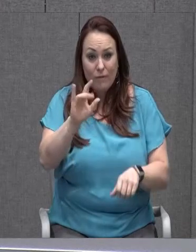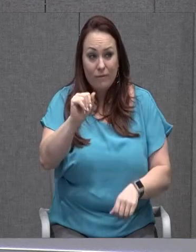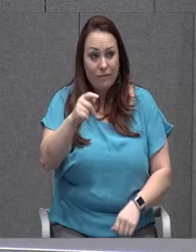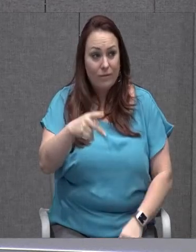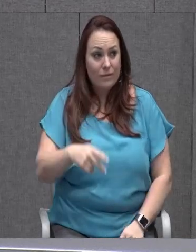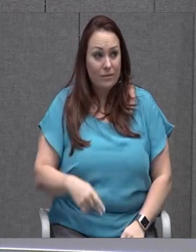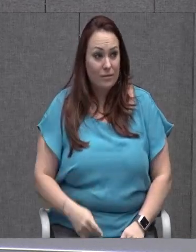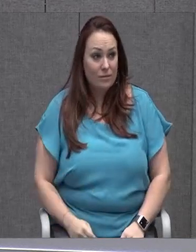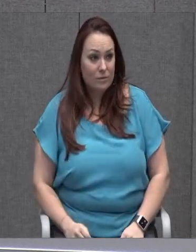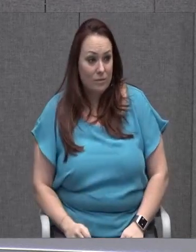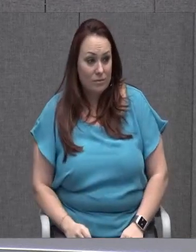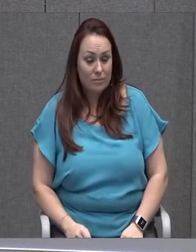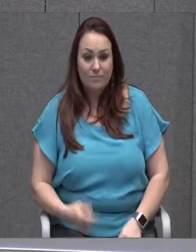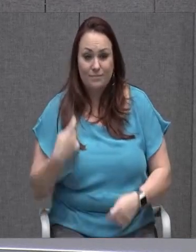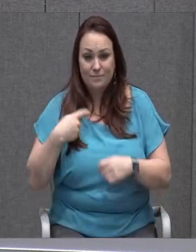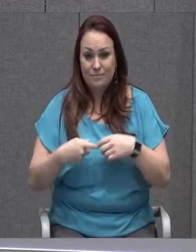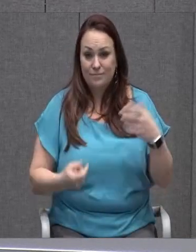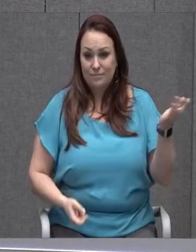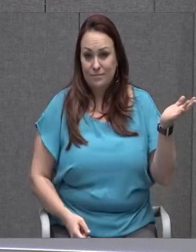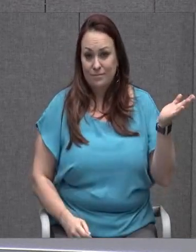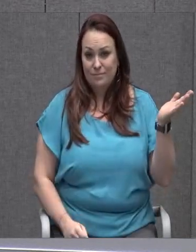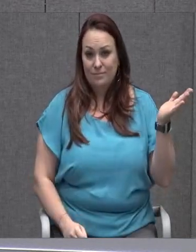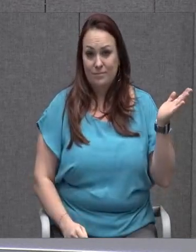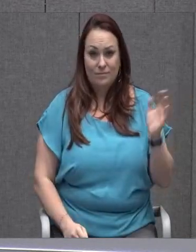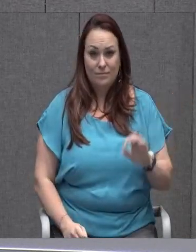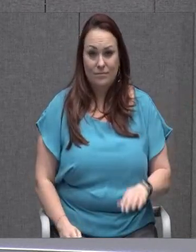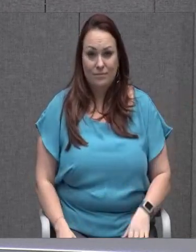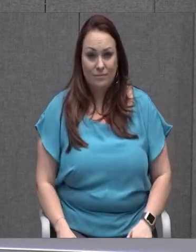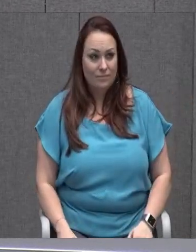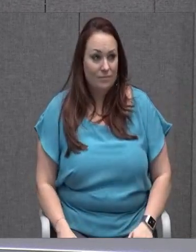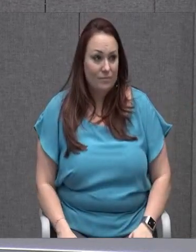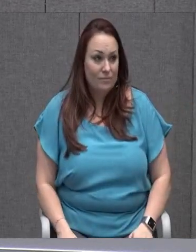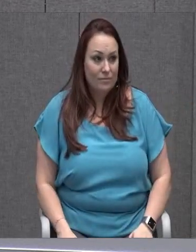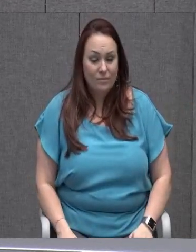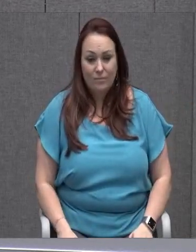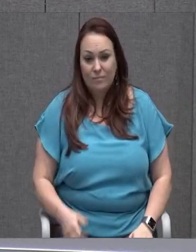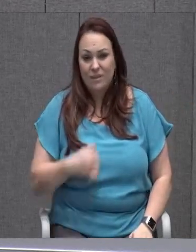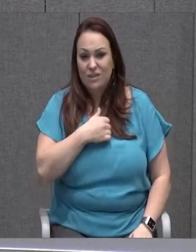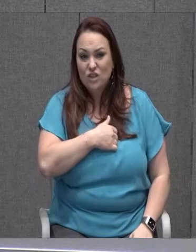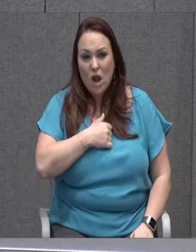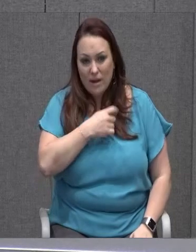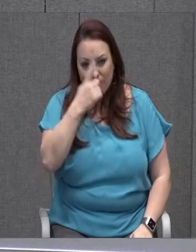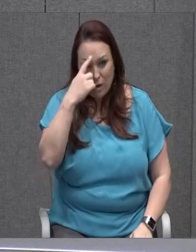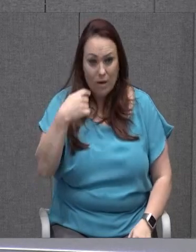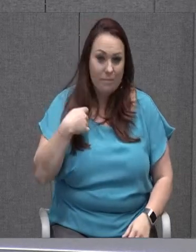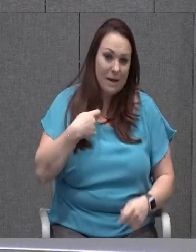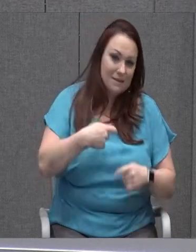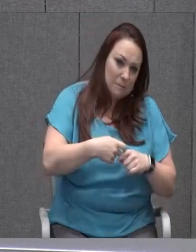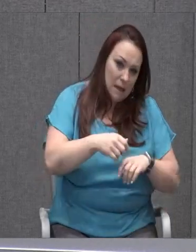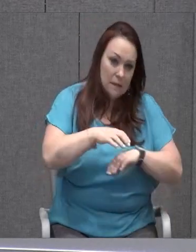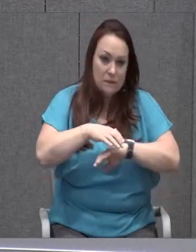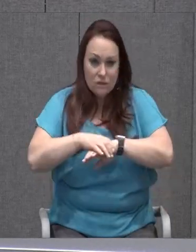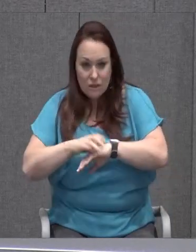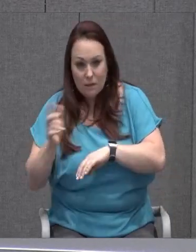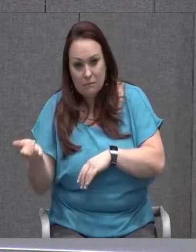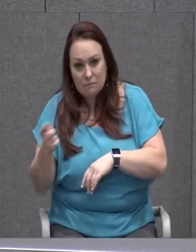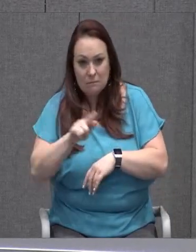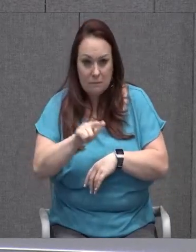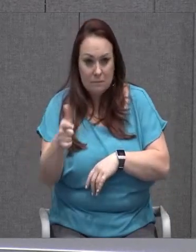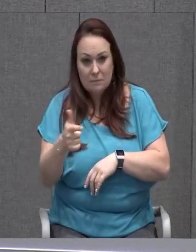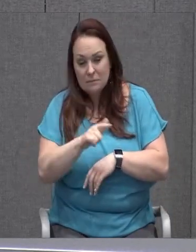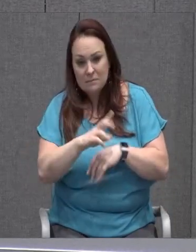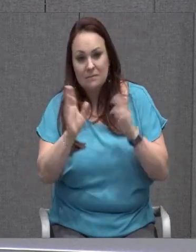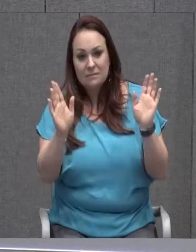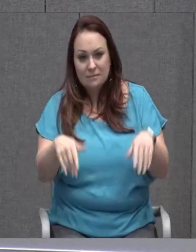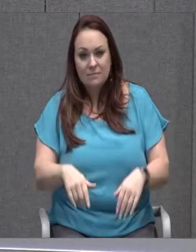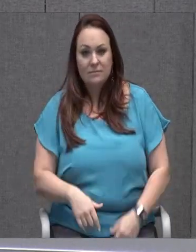Vamos a darle vuelta a los zapatos. And perdonen if I go back and forth entre español y inglés, me confundo, but vamos a